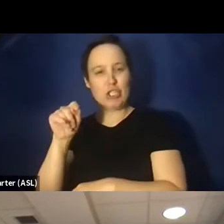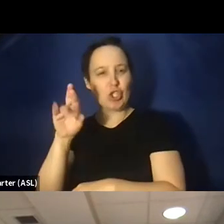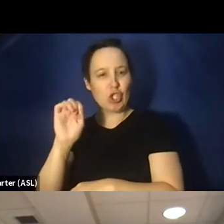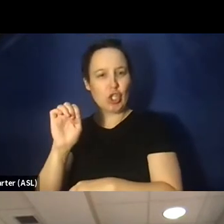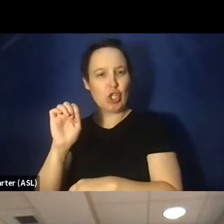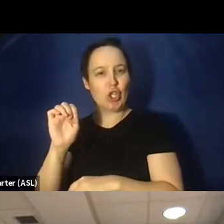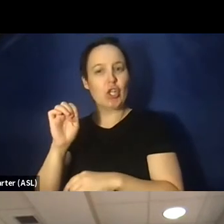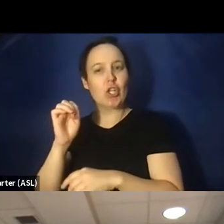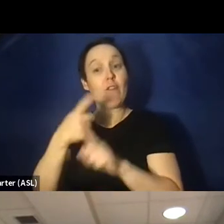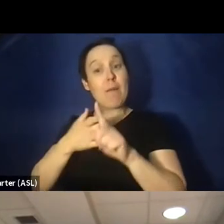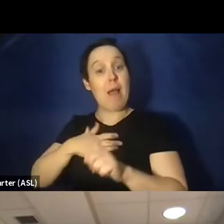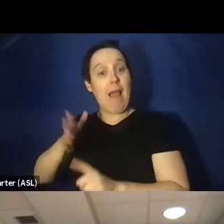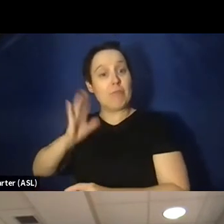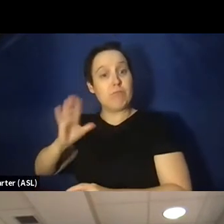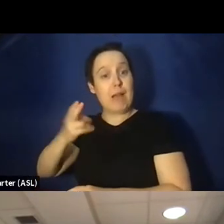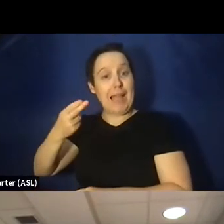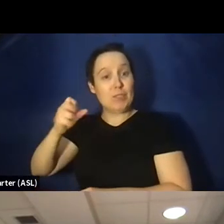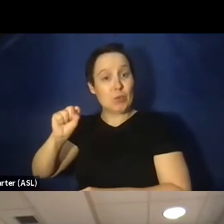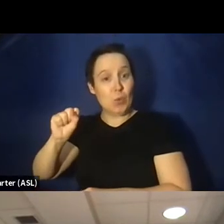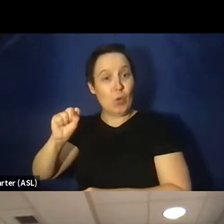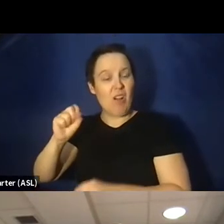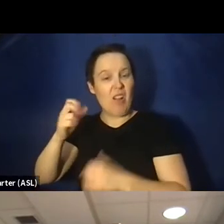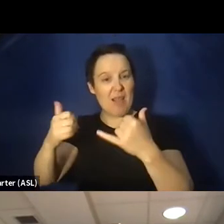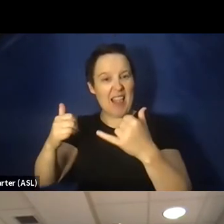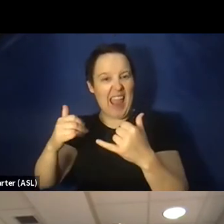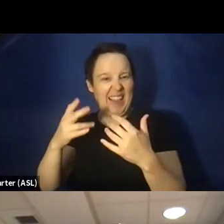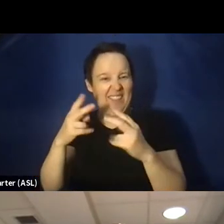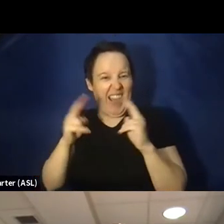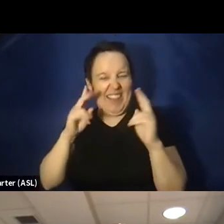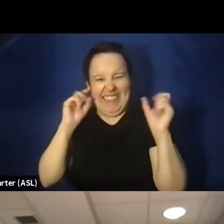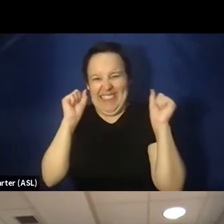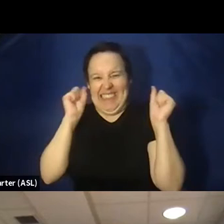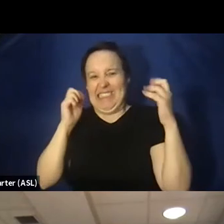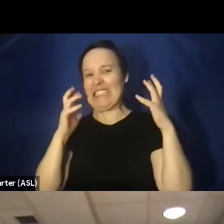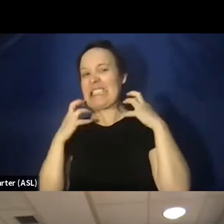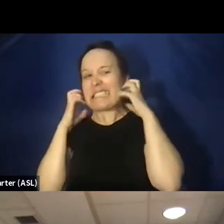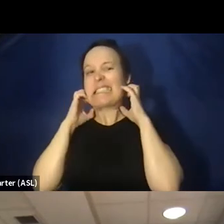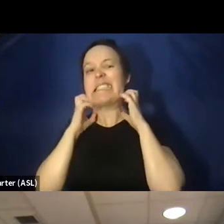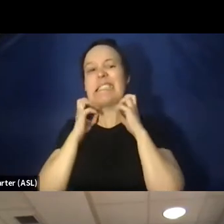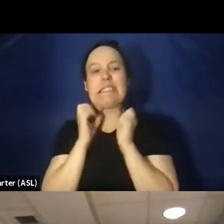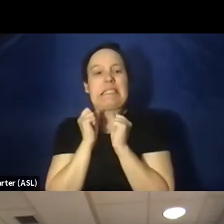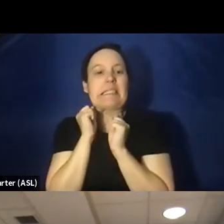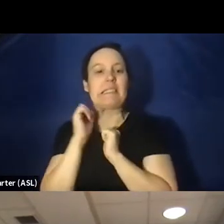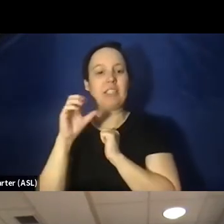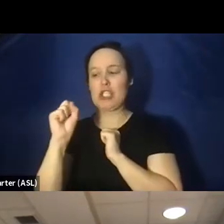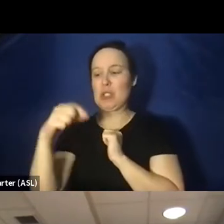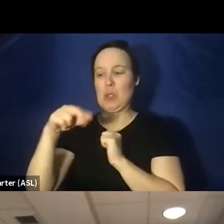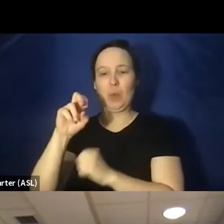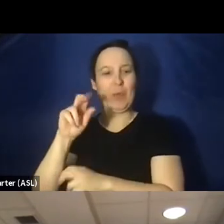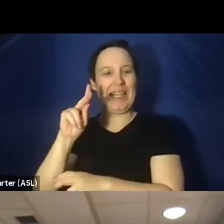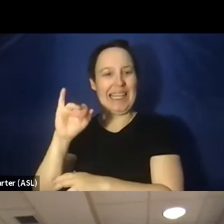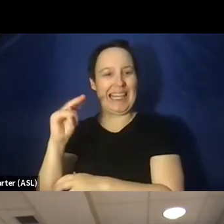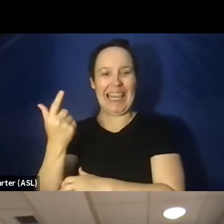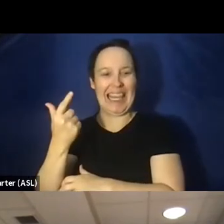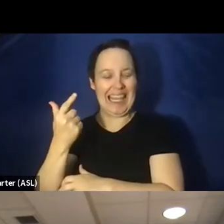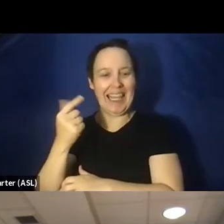school orchestra had a lot of squeaking and kind of, you know, not necessarily such beautiful sound,